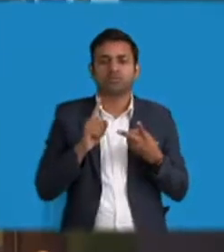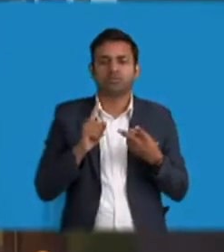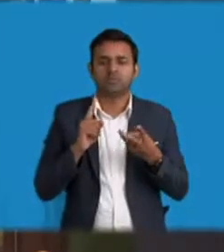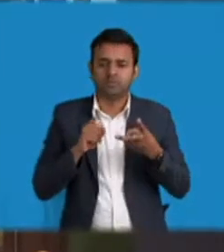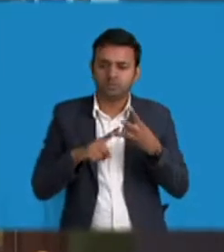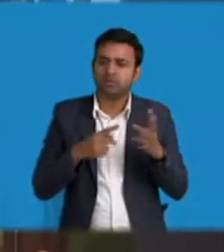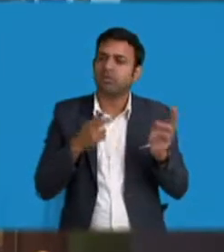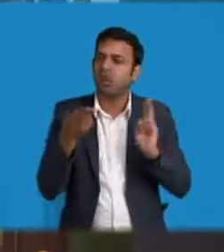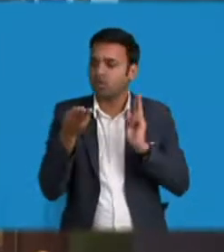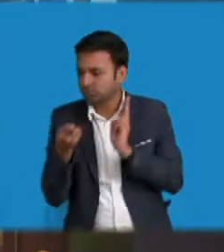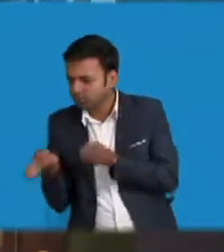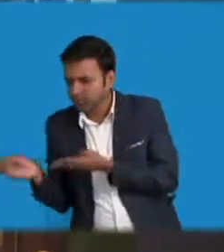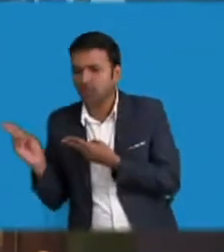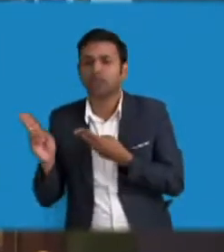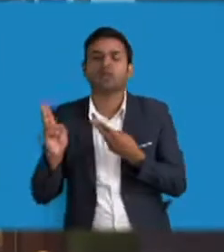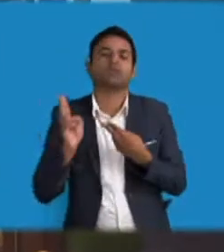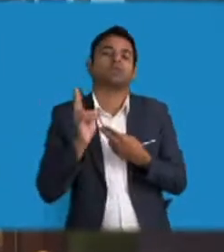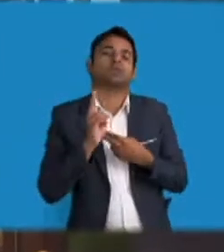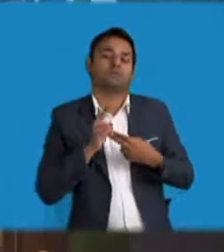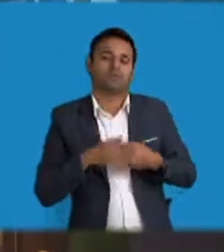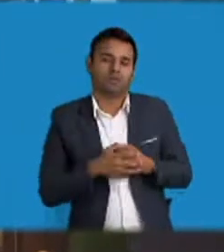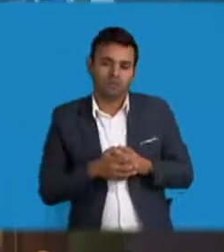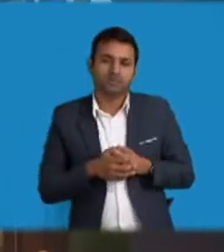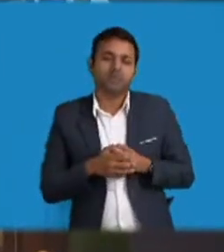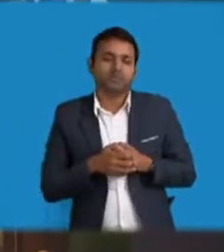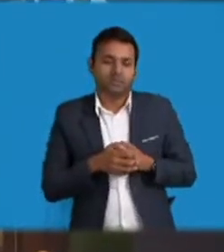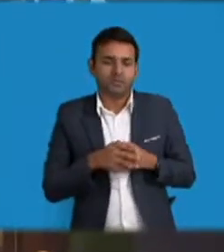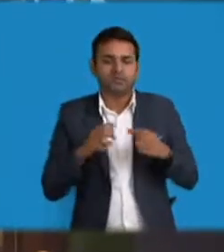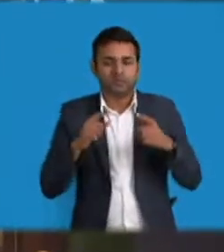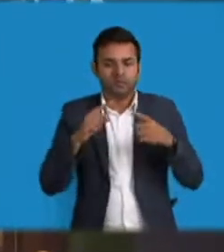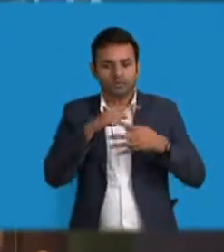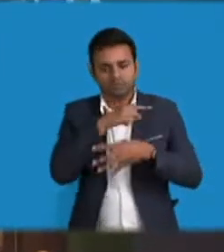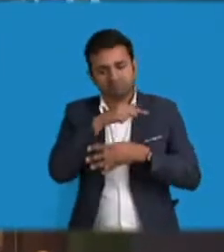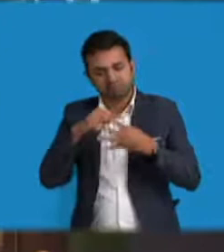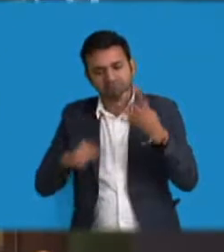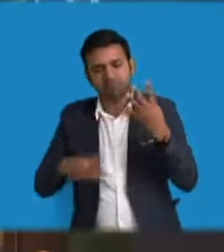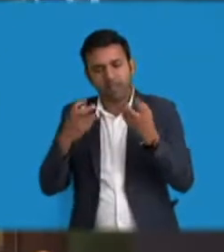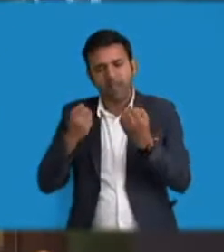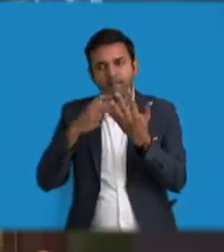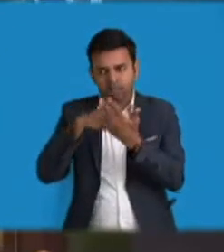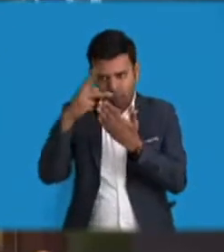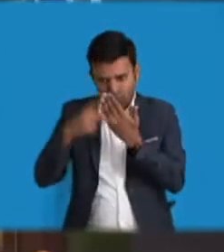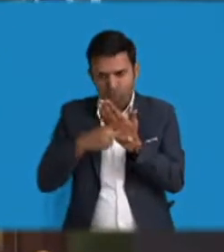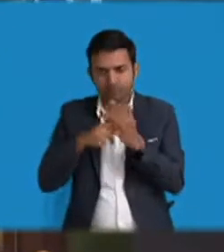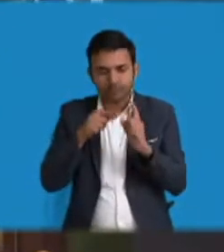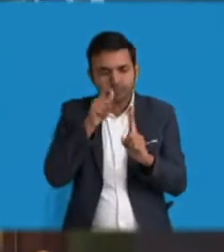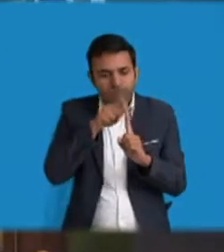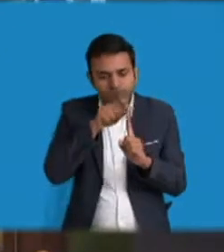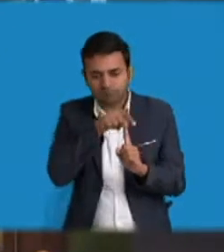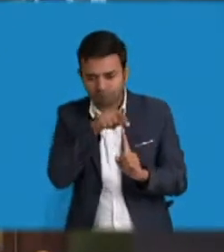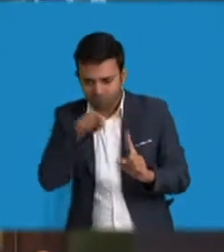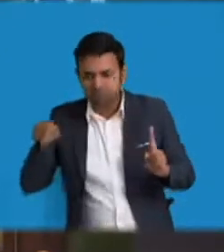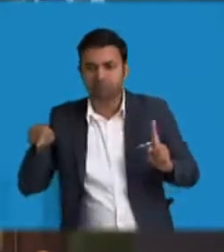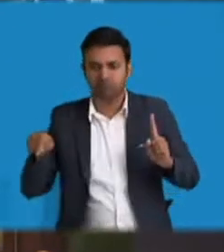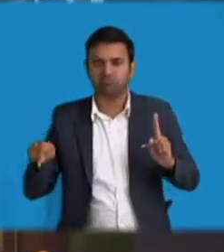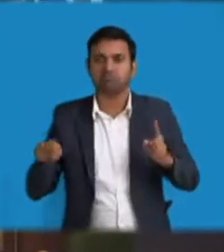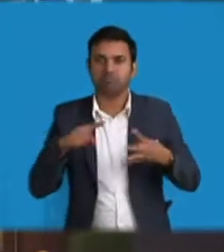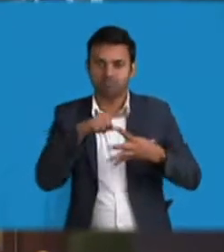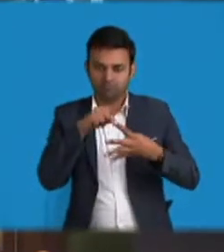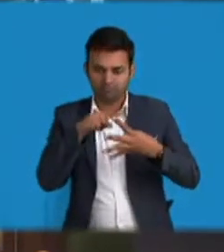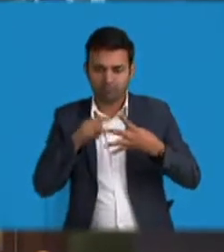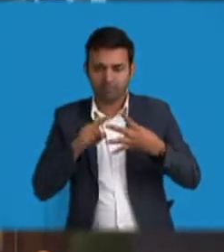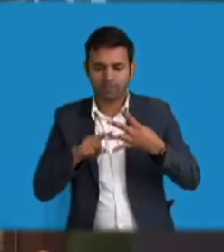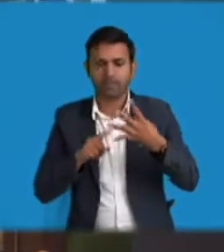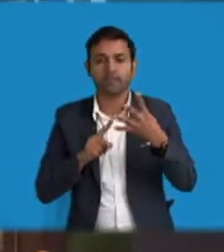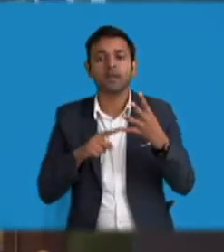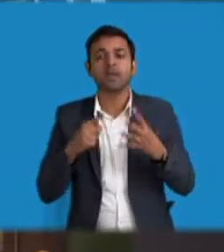hospitality, garment. So we've got several programs in each of these mainstream areas and targeting to